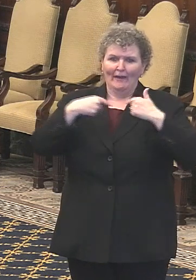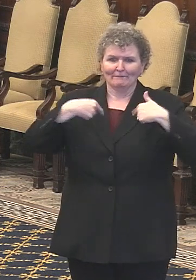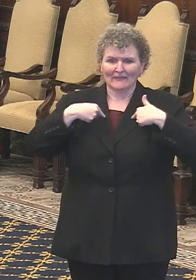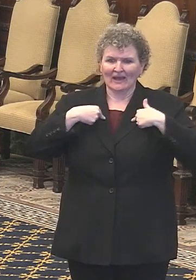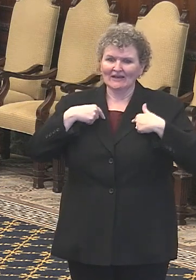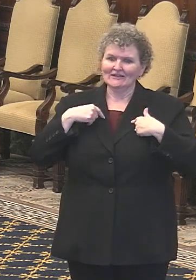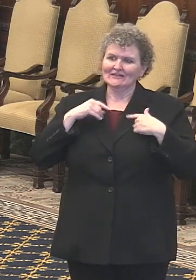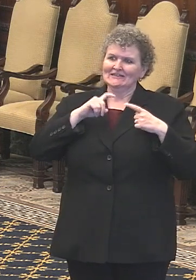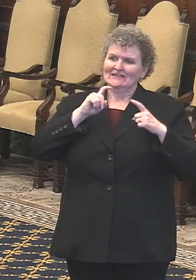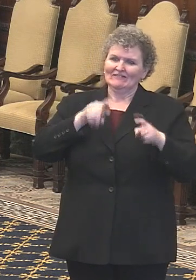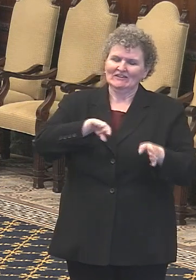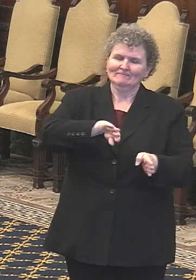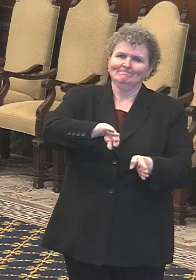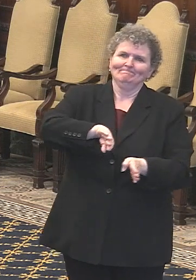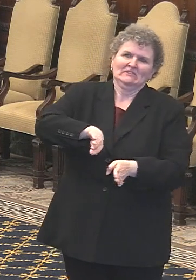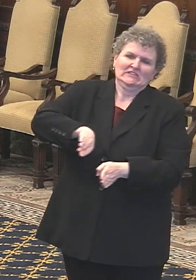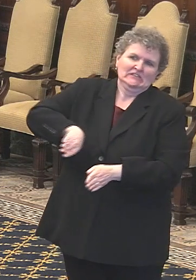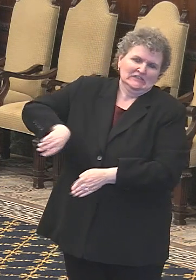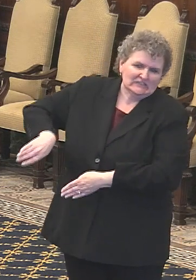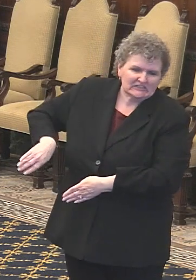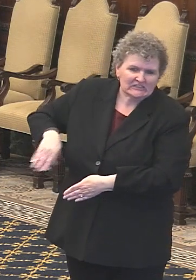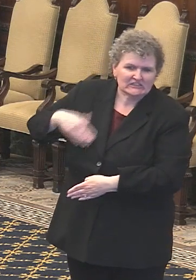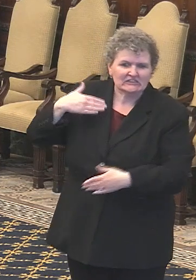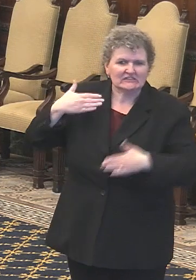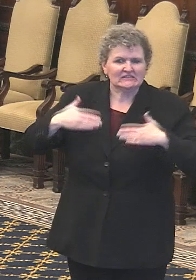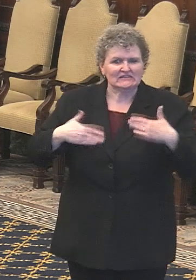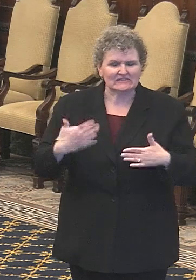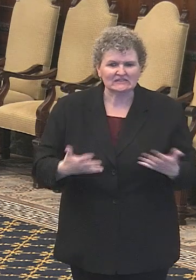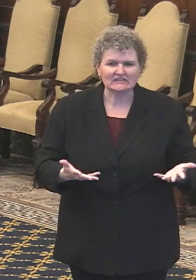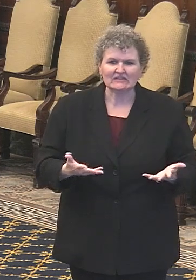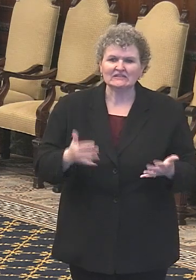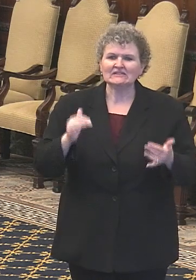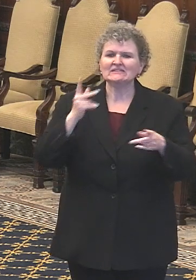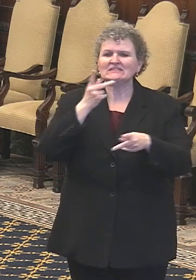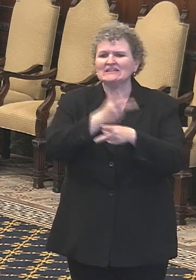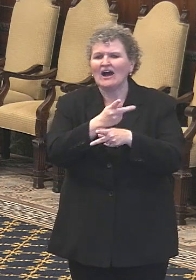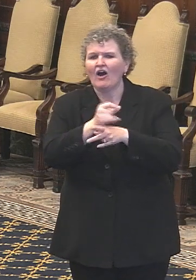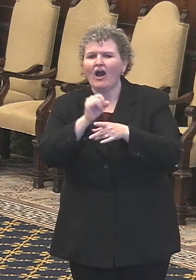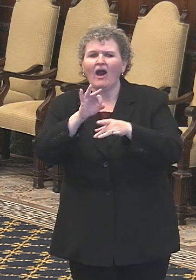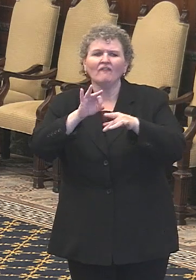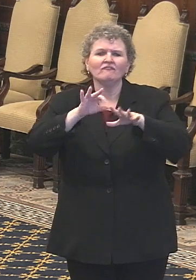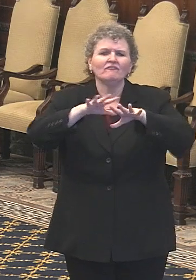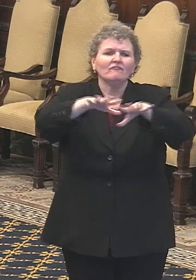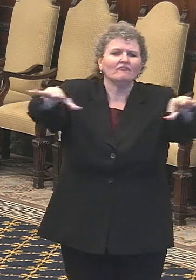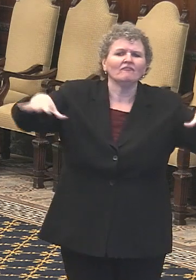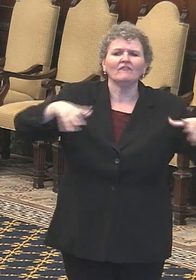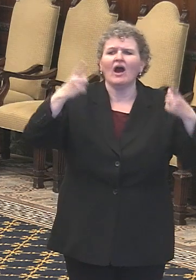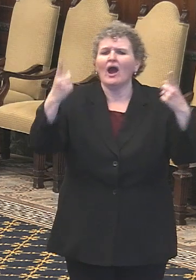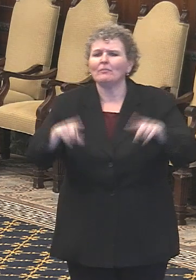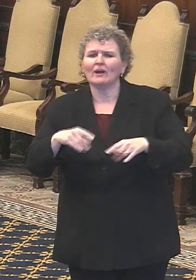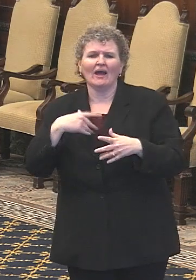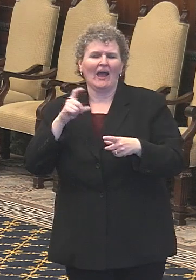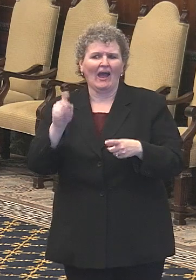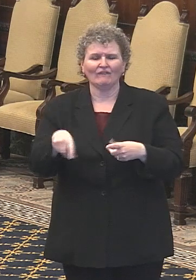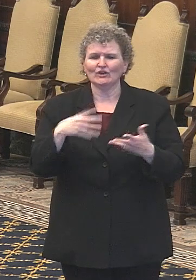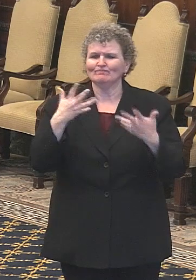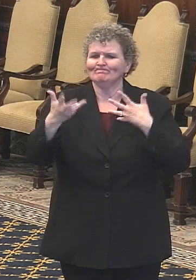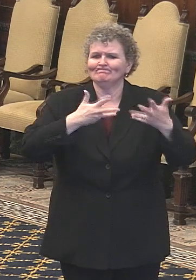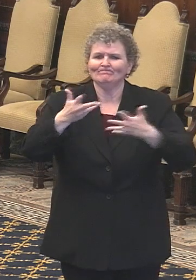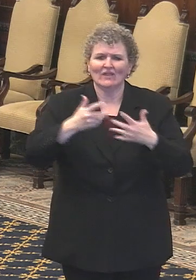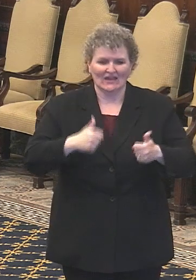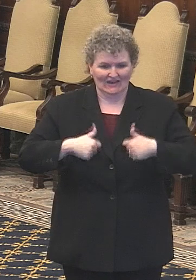budget, and we'll know. It's certainly going to have a negative impact, and at this point, we're not looking to change any restrictions. Thank